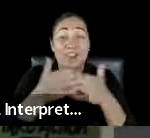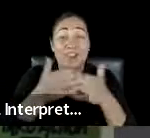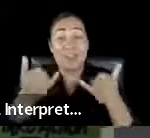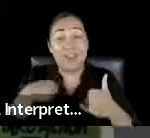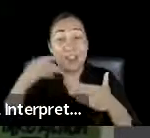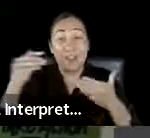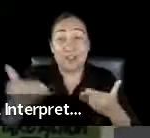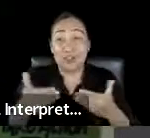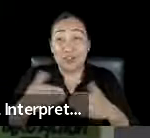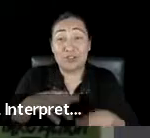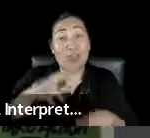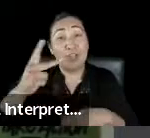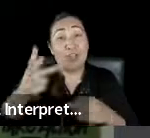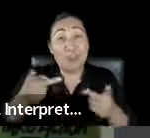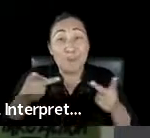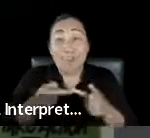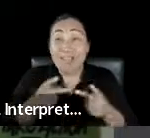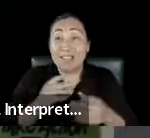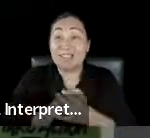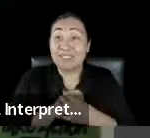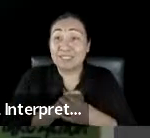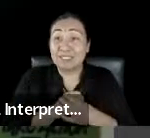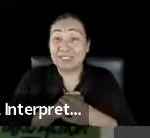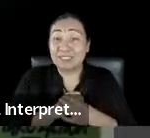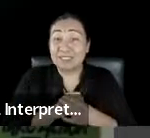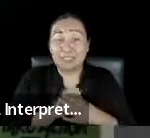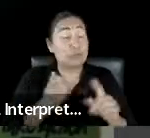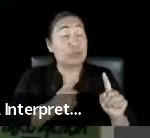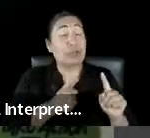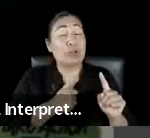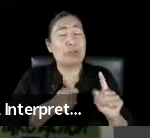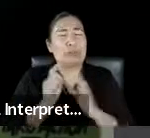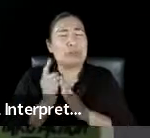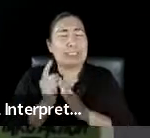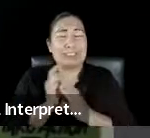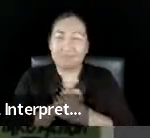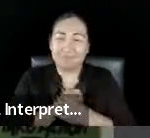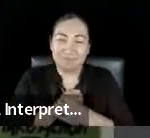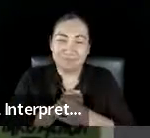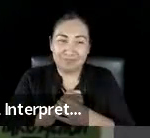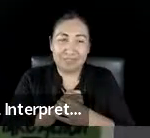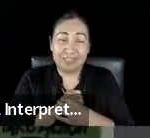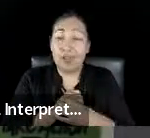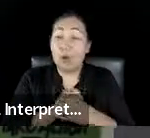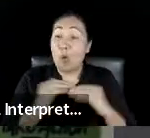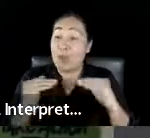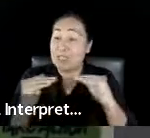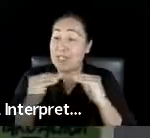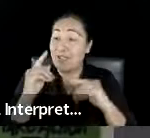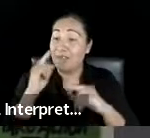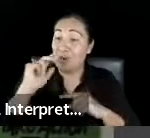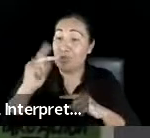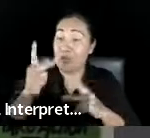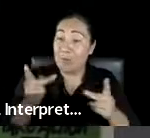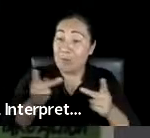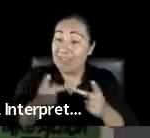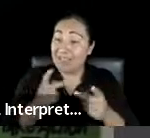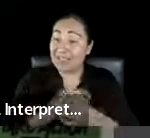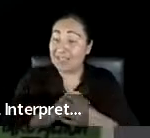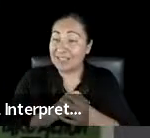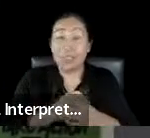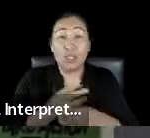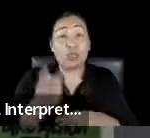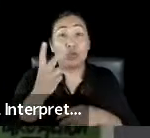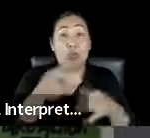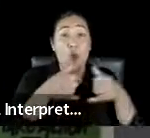introducing third place. Sorry. Give me 1 second. We had a tie for third place. So we'll be presenting